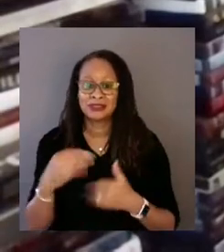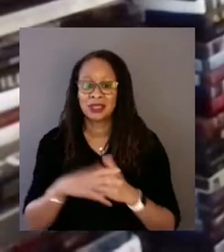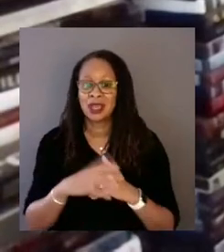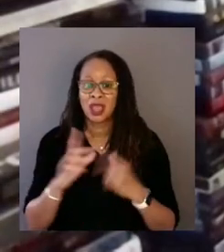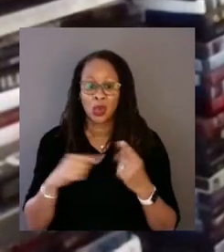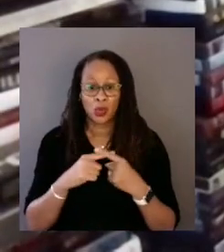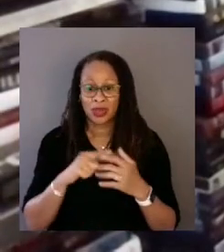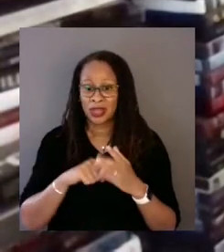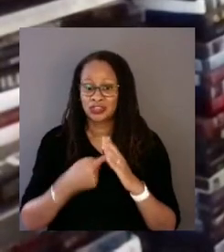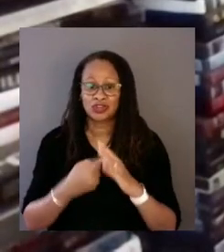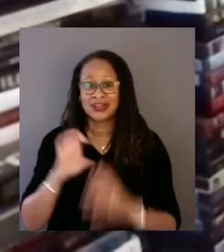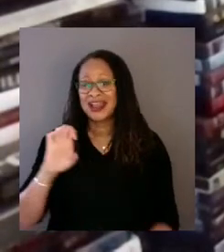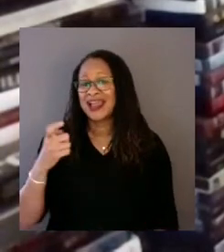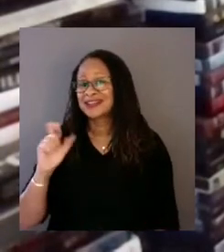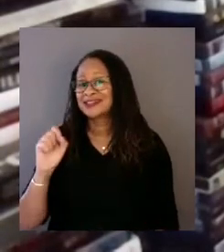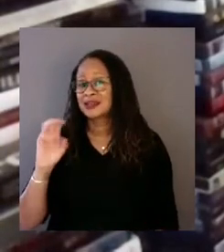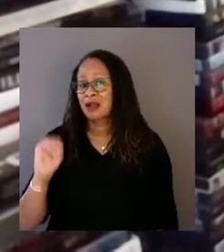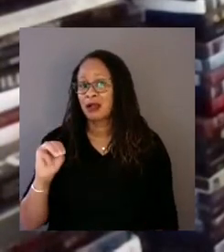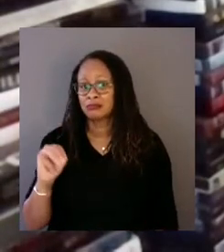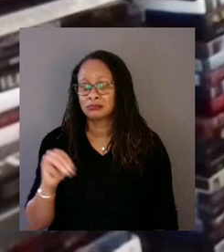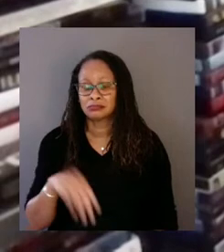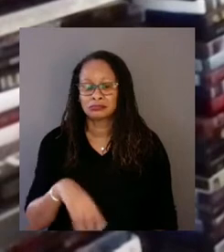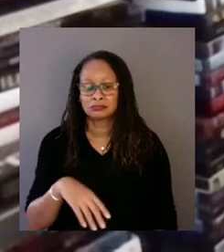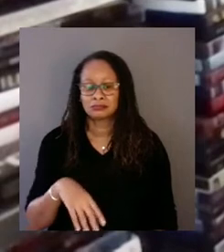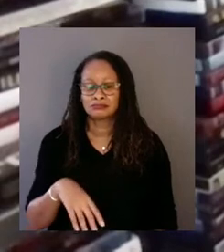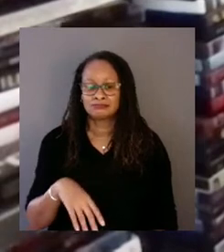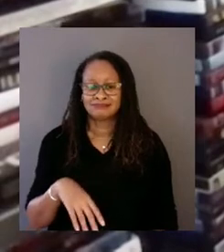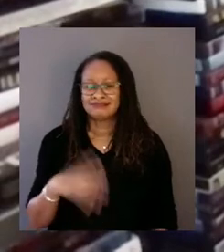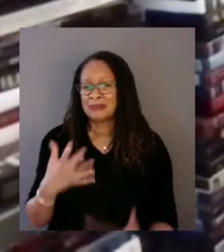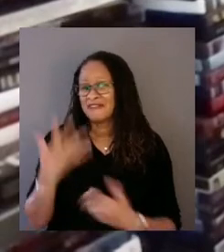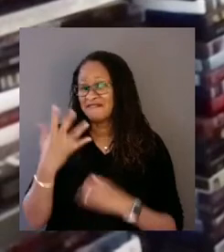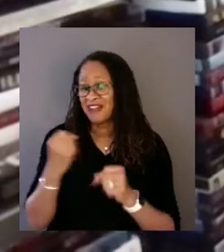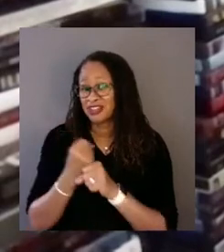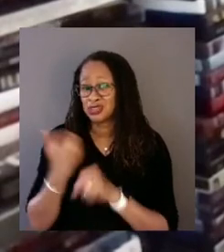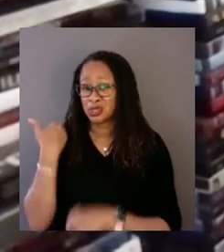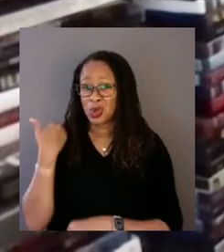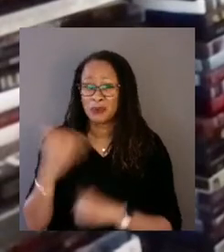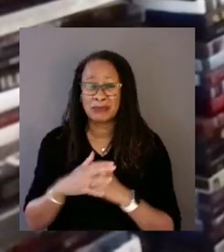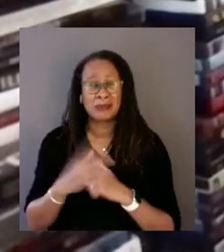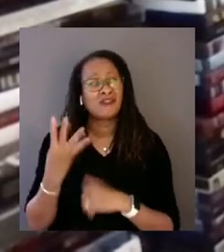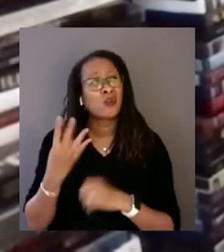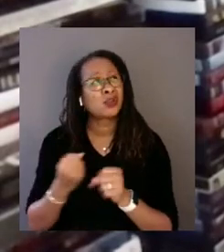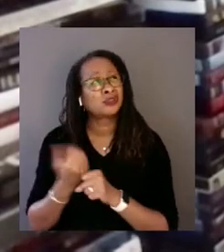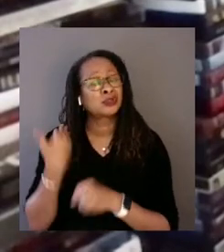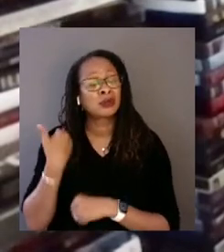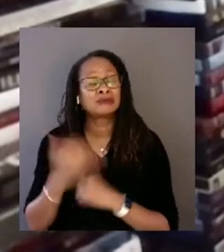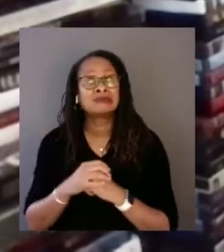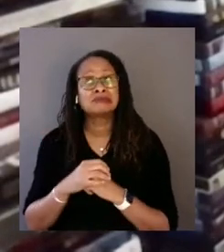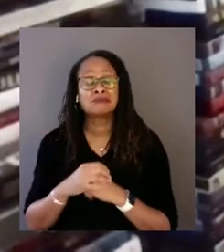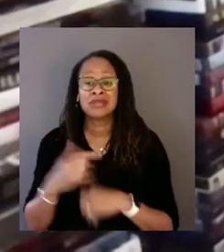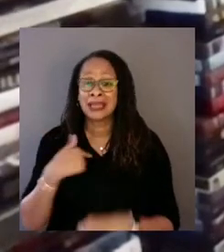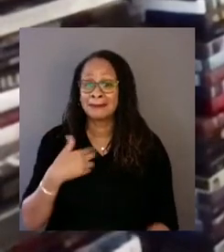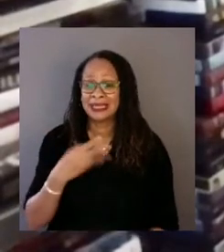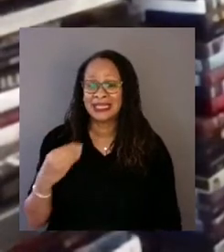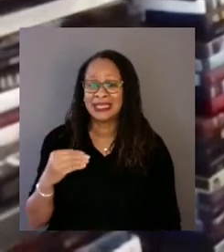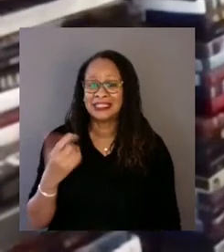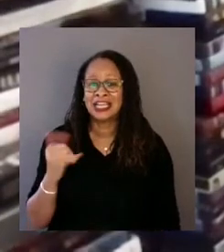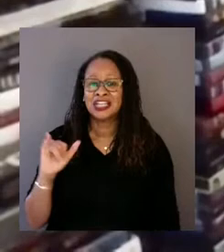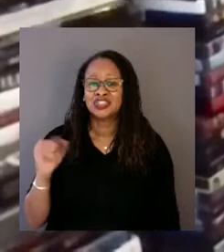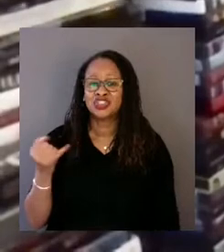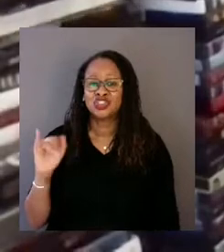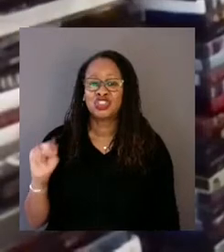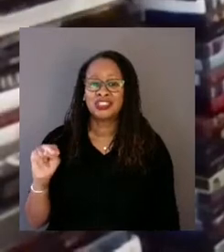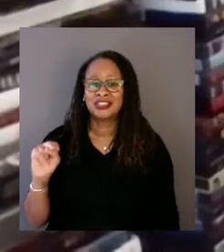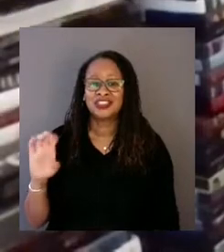XCOM, oh my gosh, maybe it's been 5 years or 4 years ago, it was just me and Jean Chen.